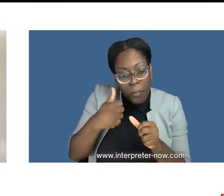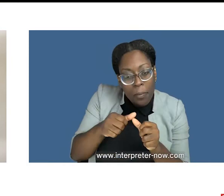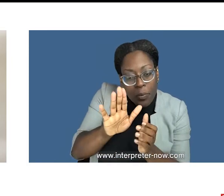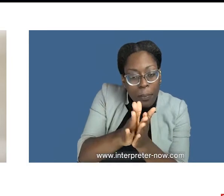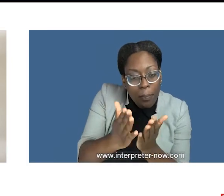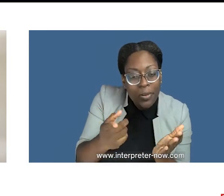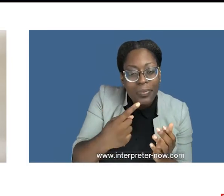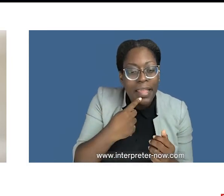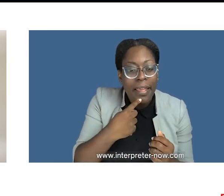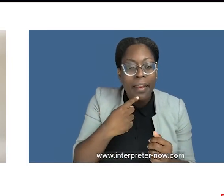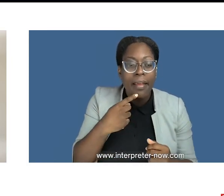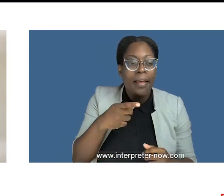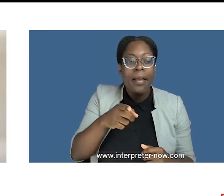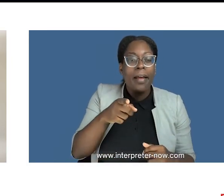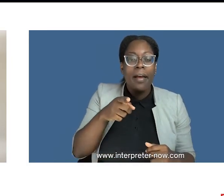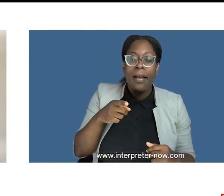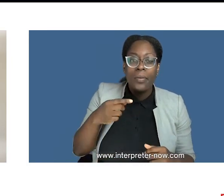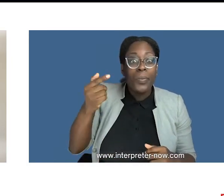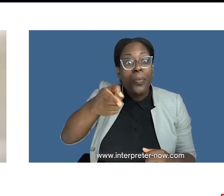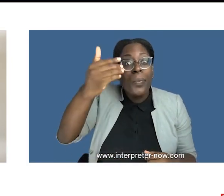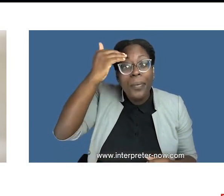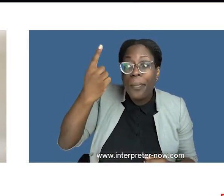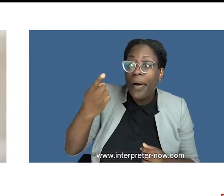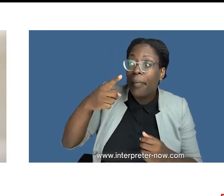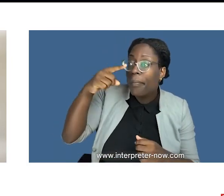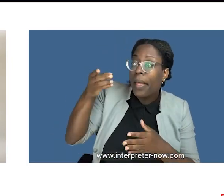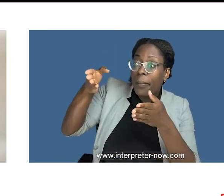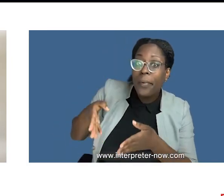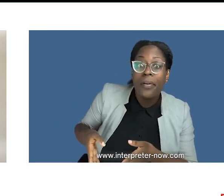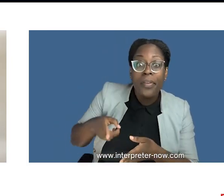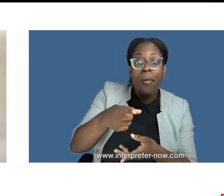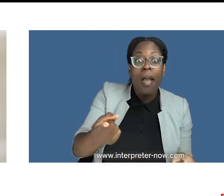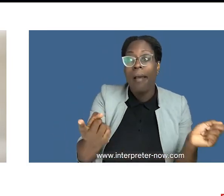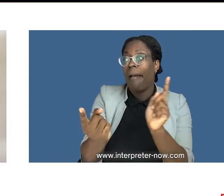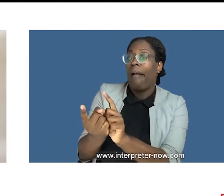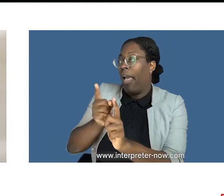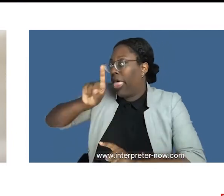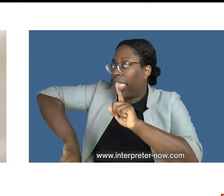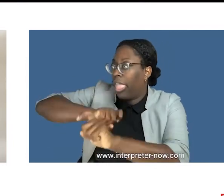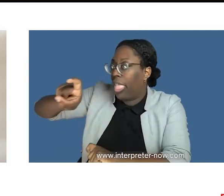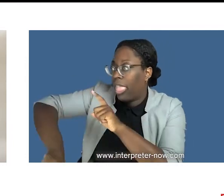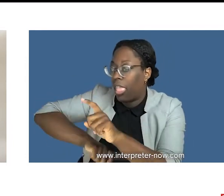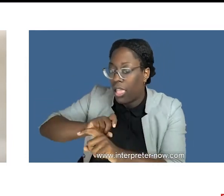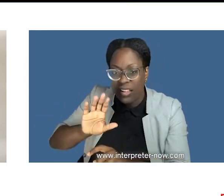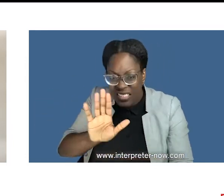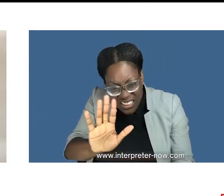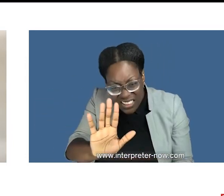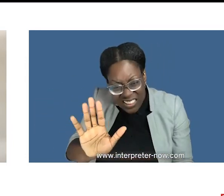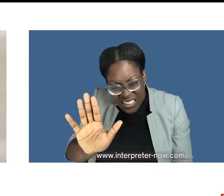not going to like your single Black person that and asking, them to attribute all of their